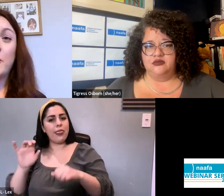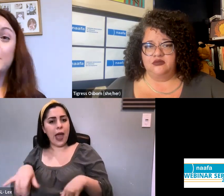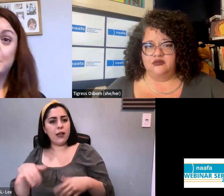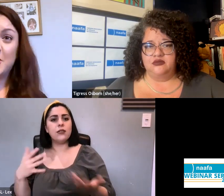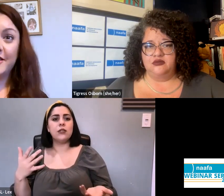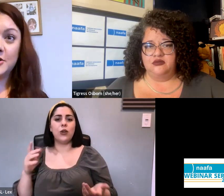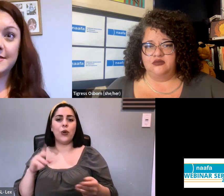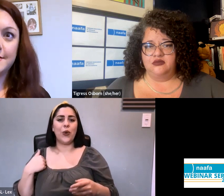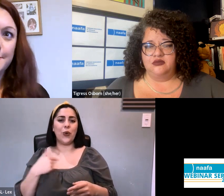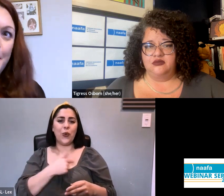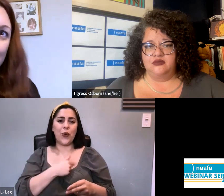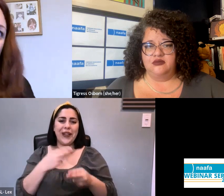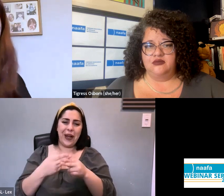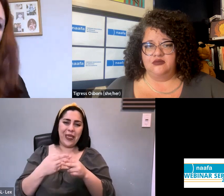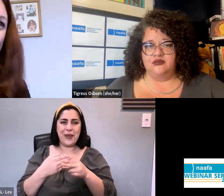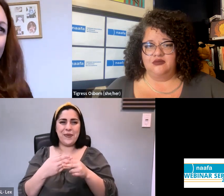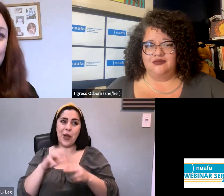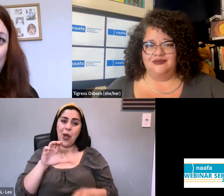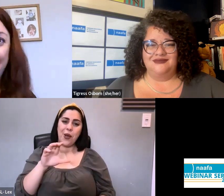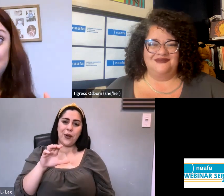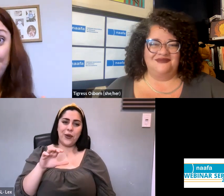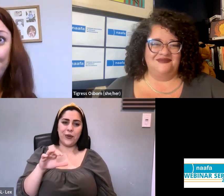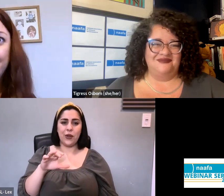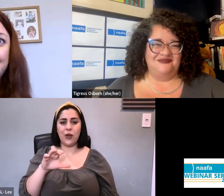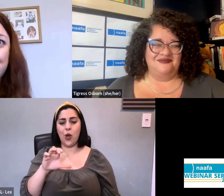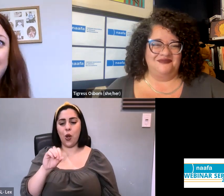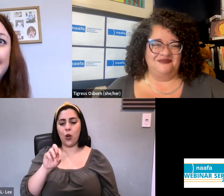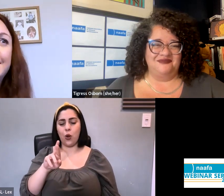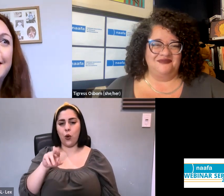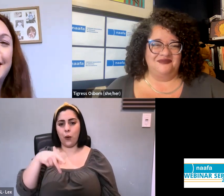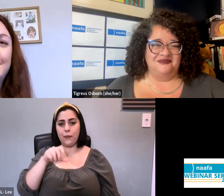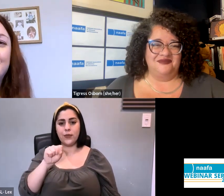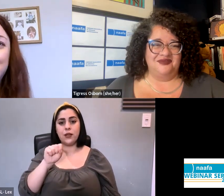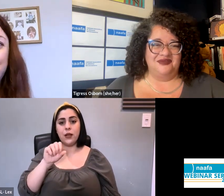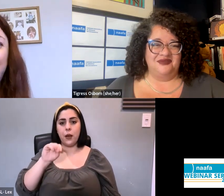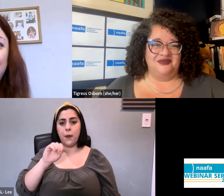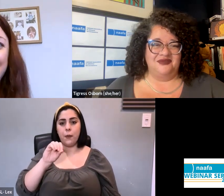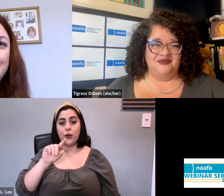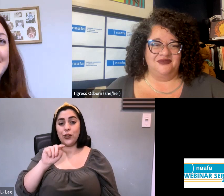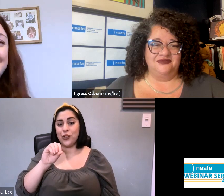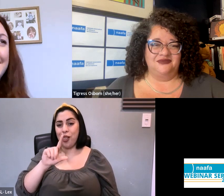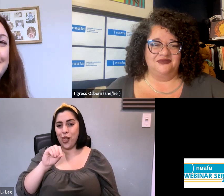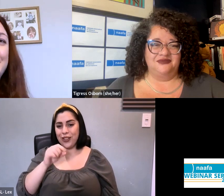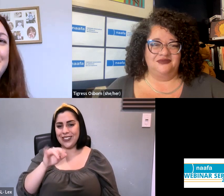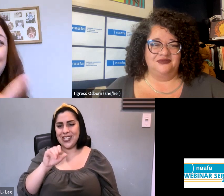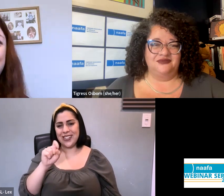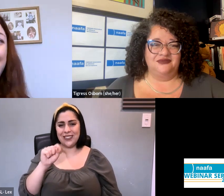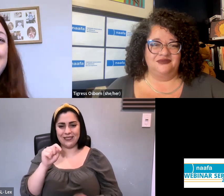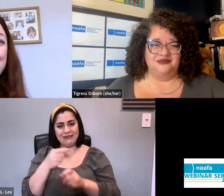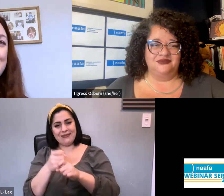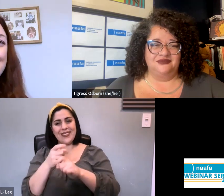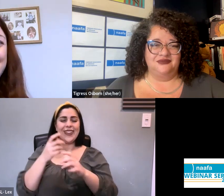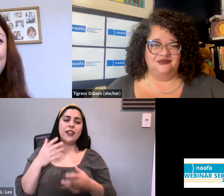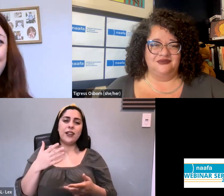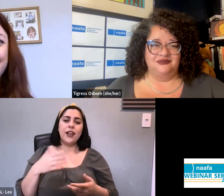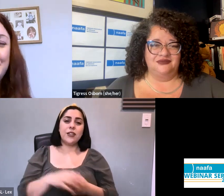we call them corpsematologists, people who they just want to get into the funeral industry to do hair and makeup. And it's like, no, you've got